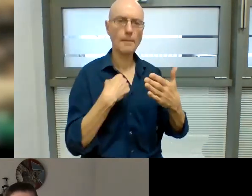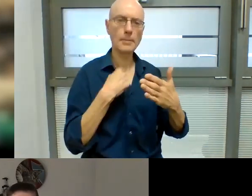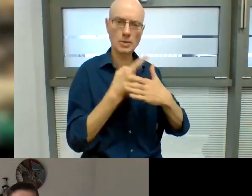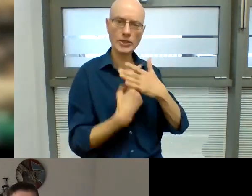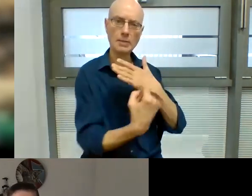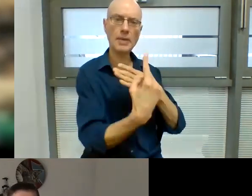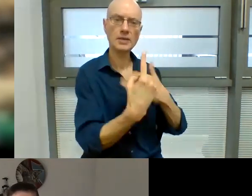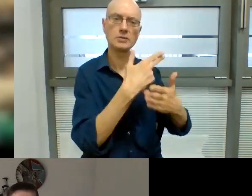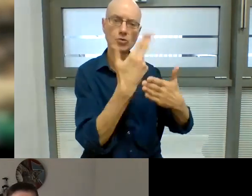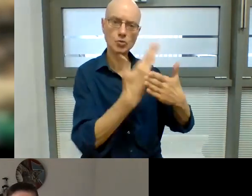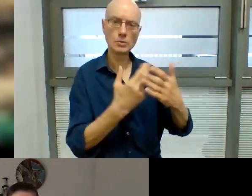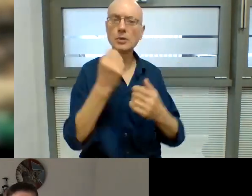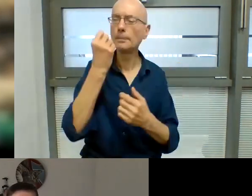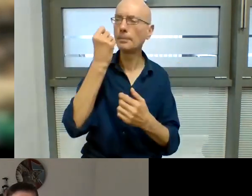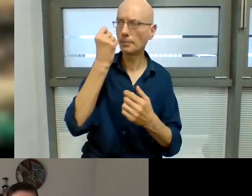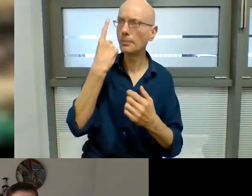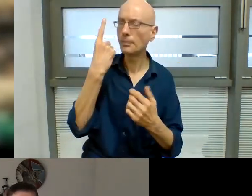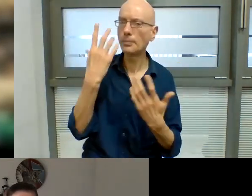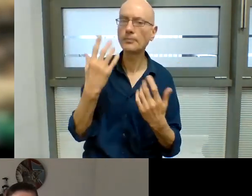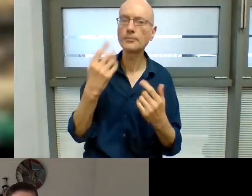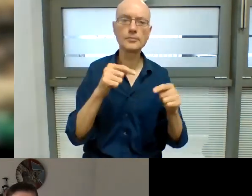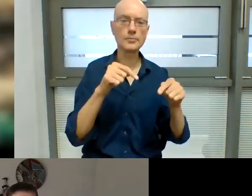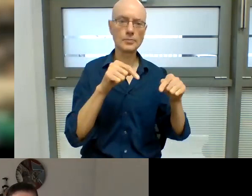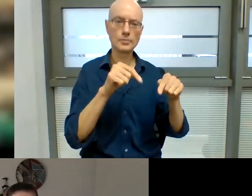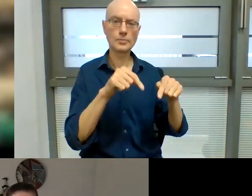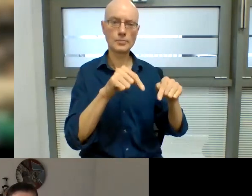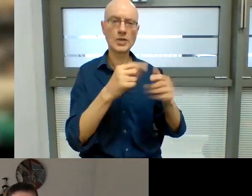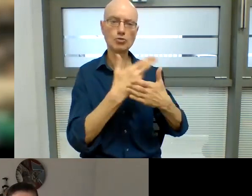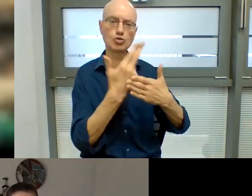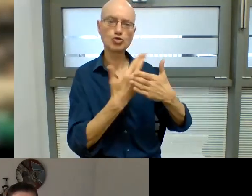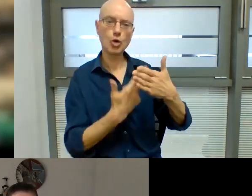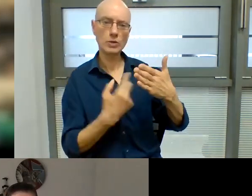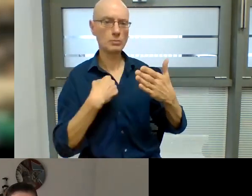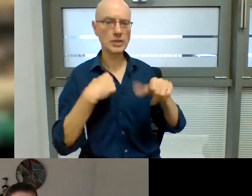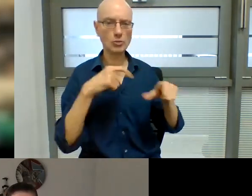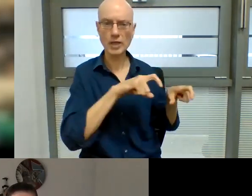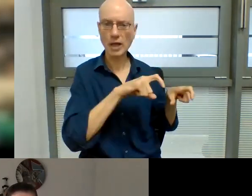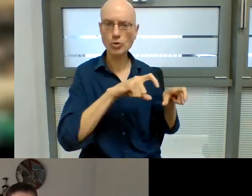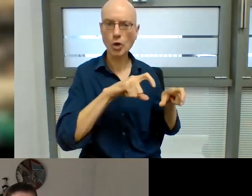Yeah. So this became something that I just continually,